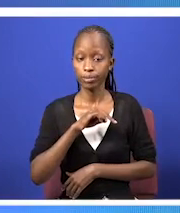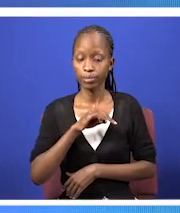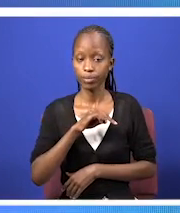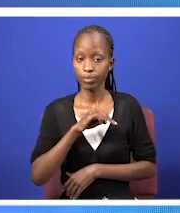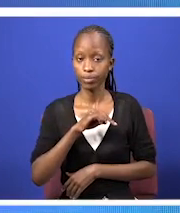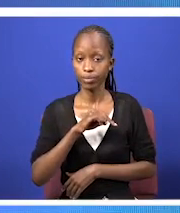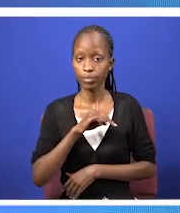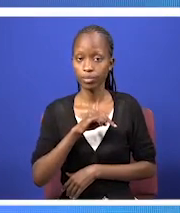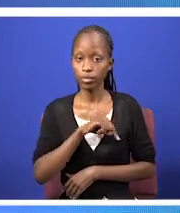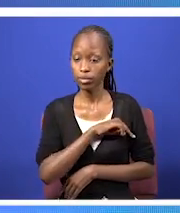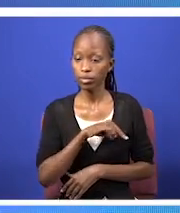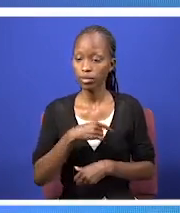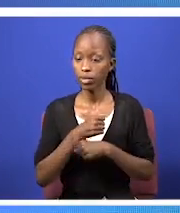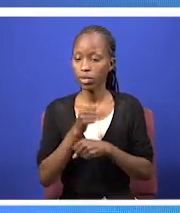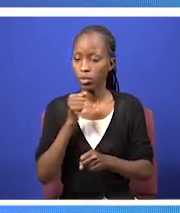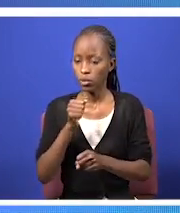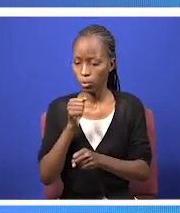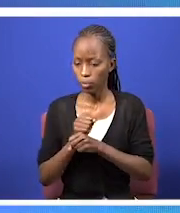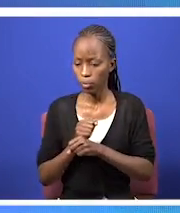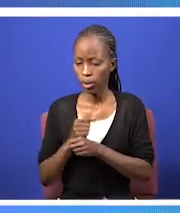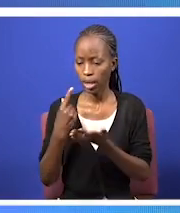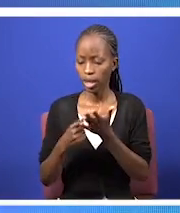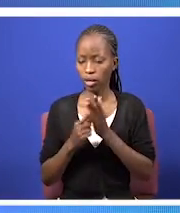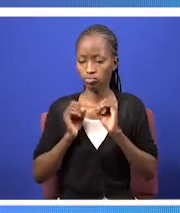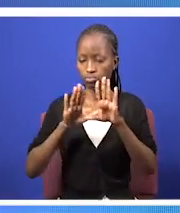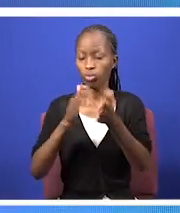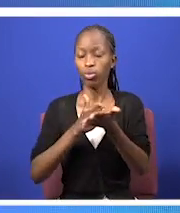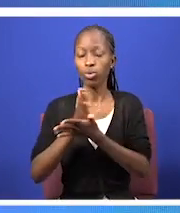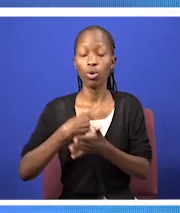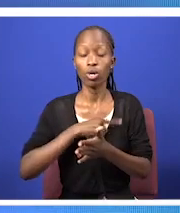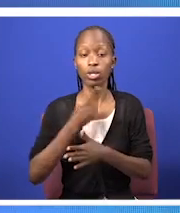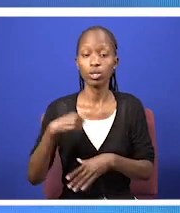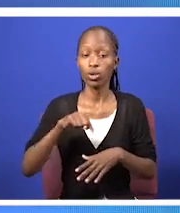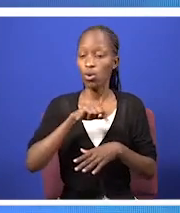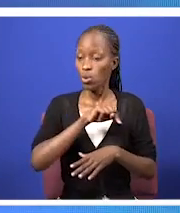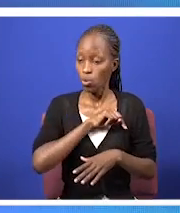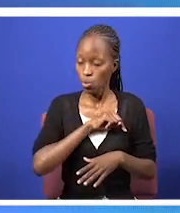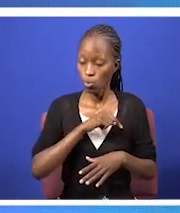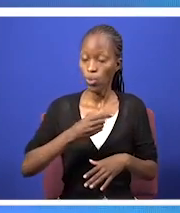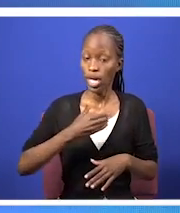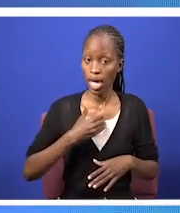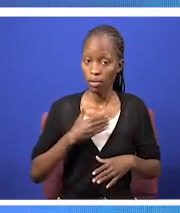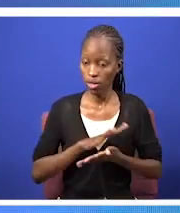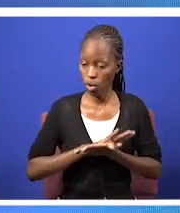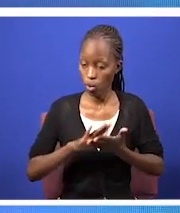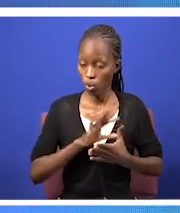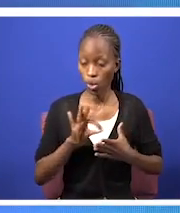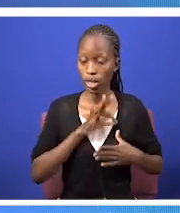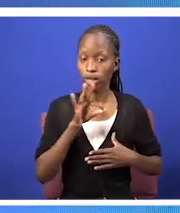God wants to make his appeal to the rest of the world through us. We are the ones who hold the Holy Spirit. We,